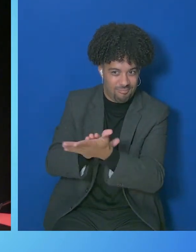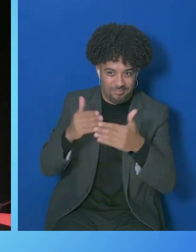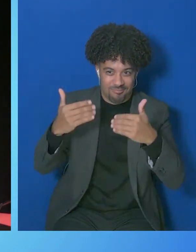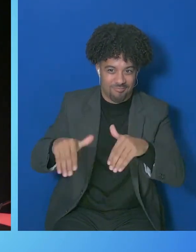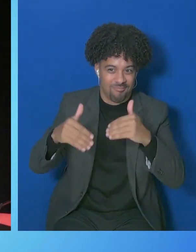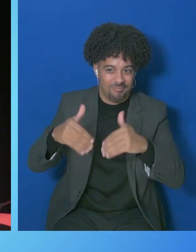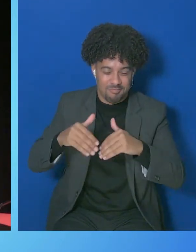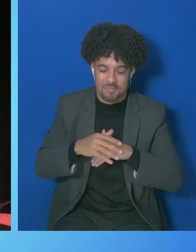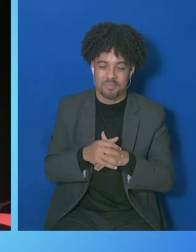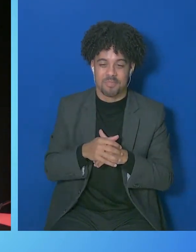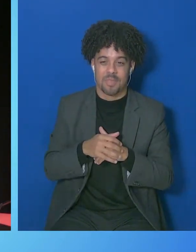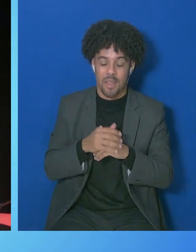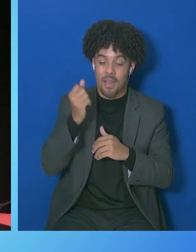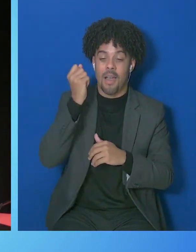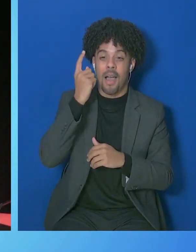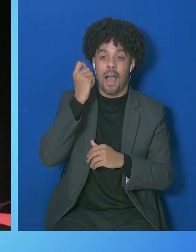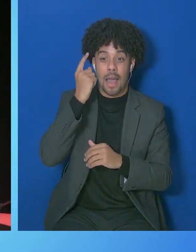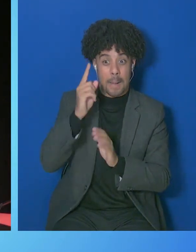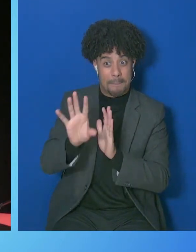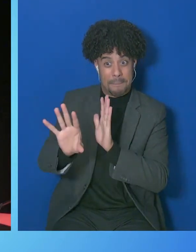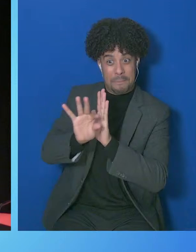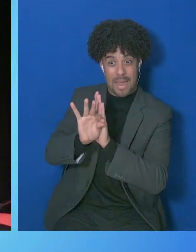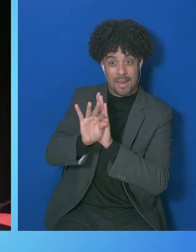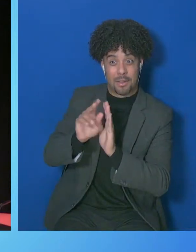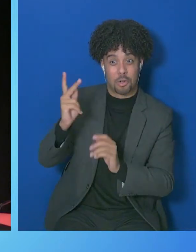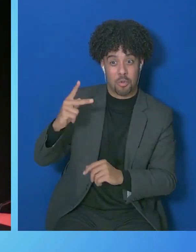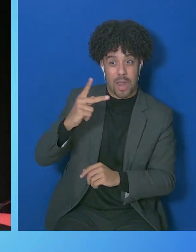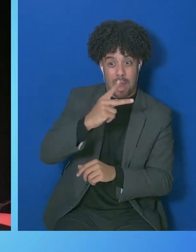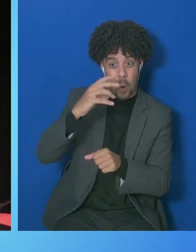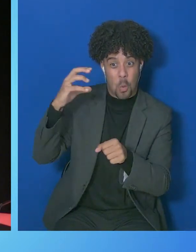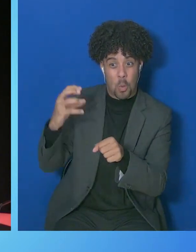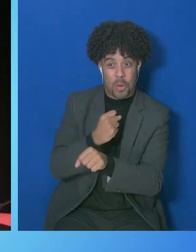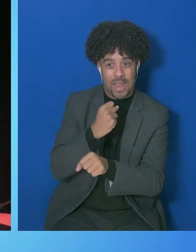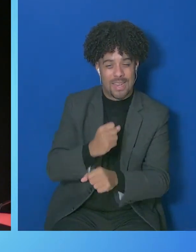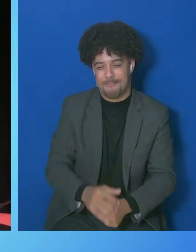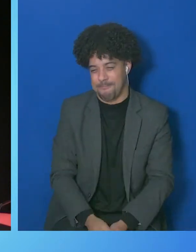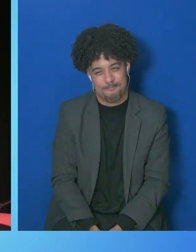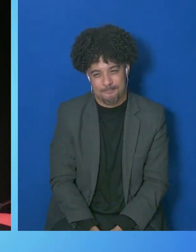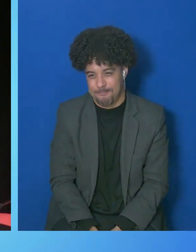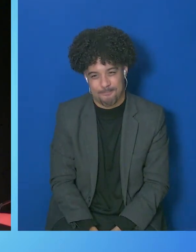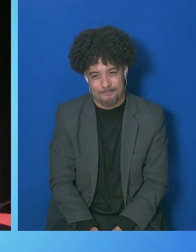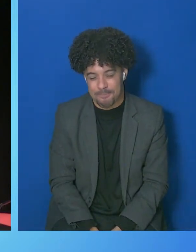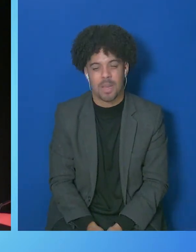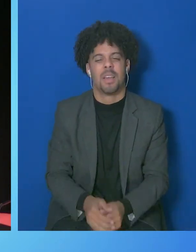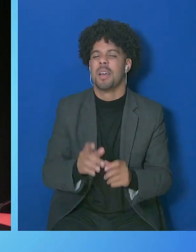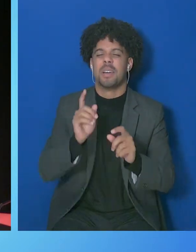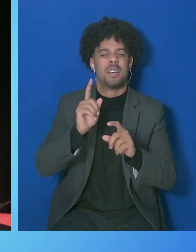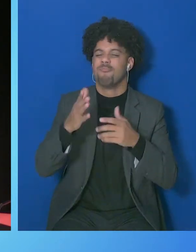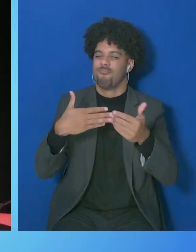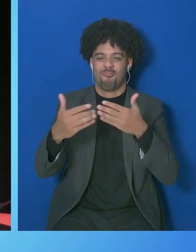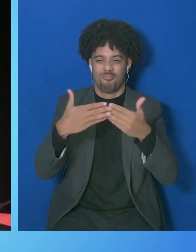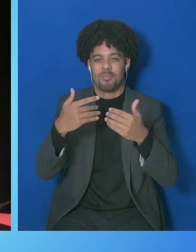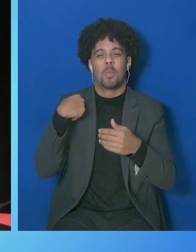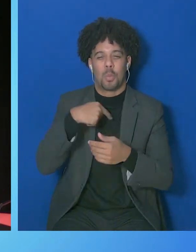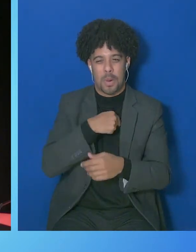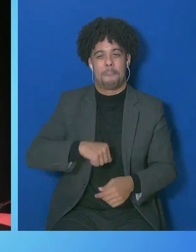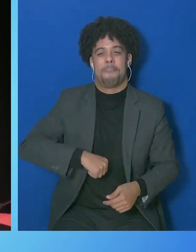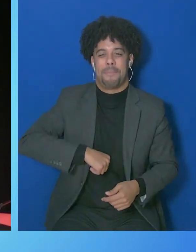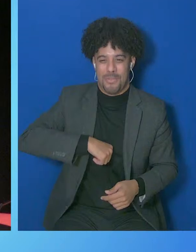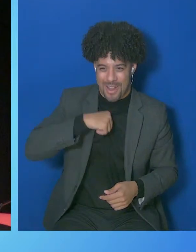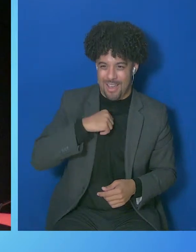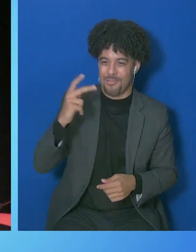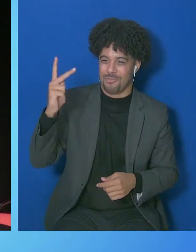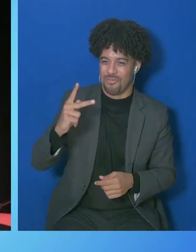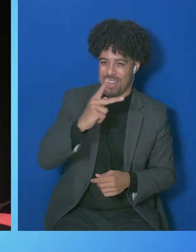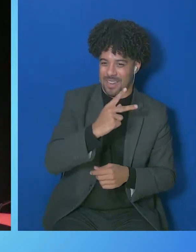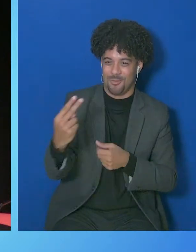Although she did not win the award, we are very proud to have her on our team, as Karina holds many certifications,